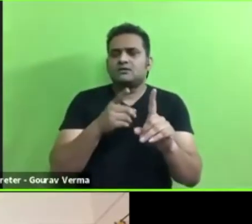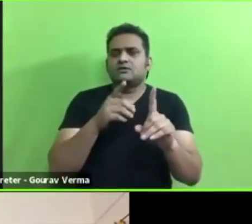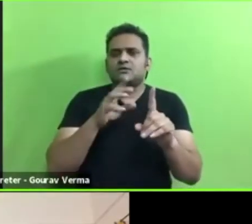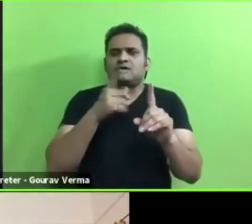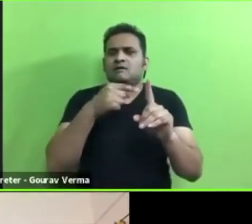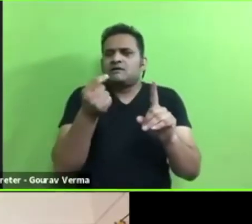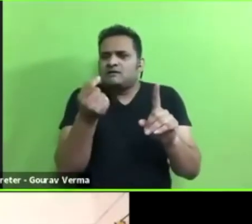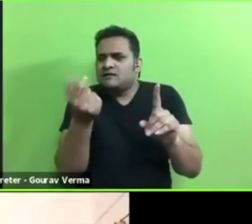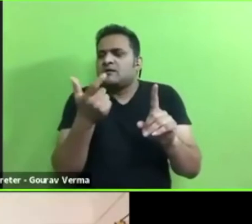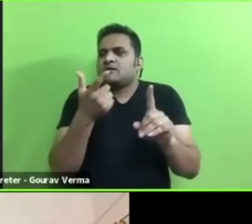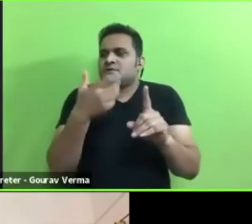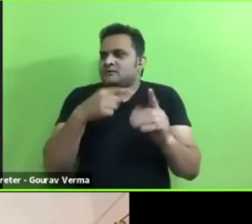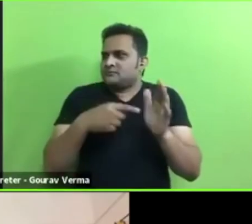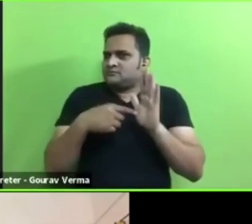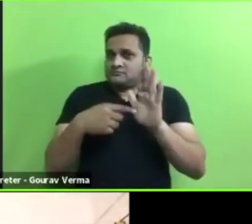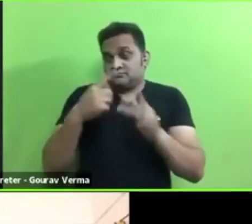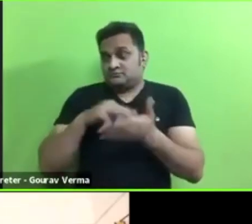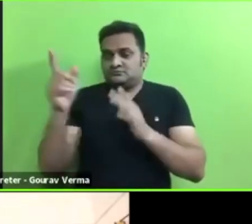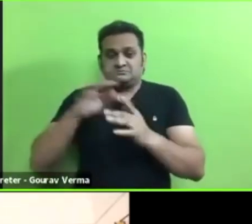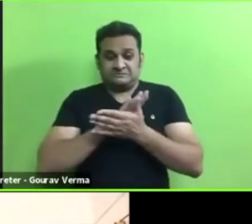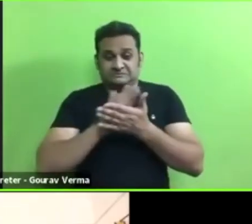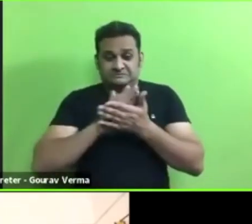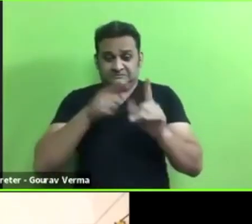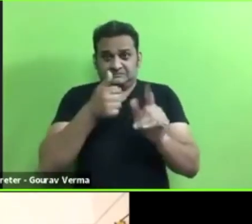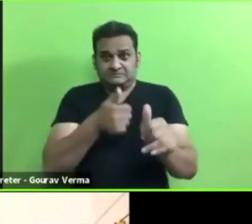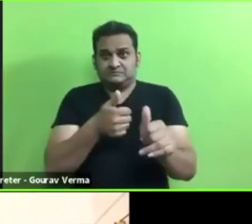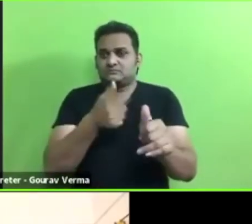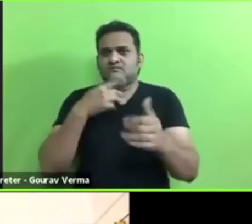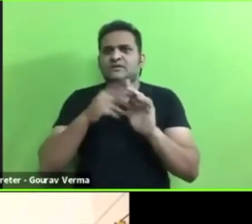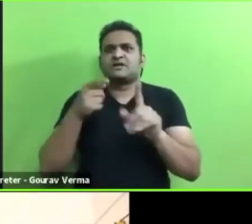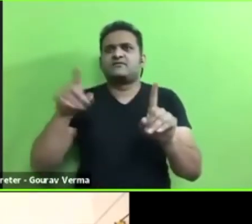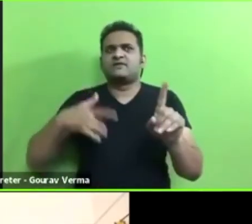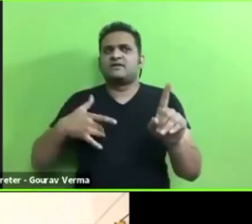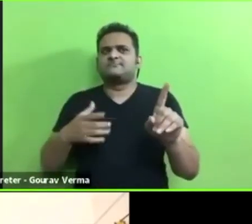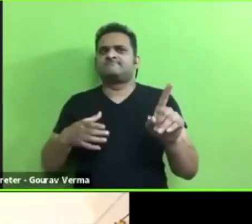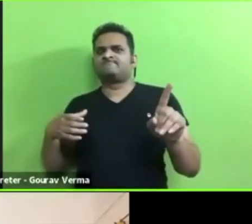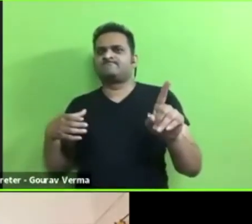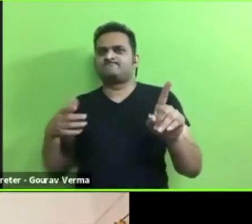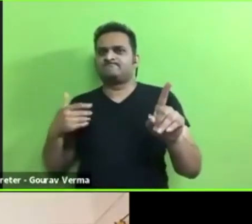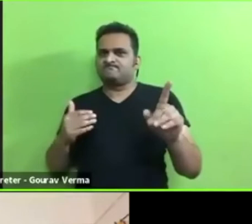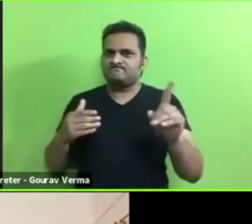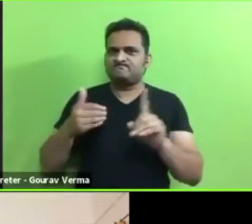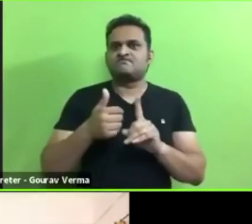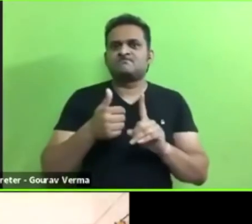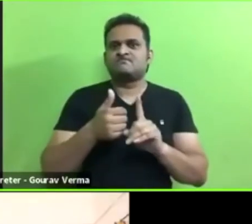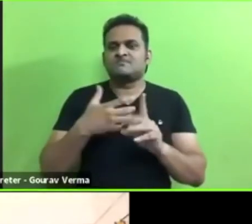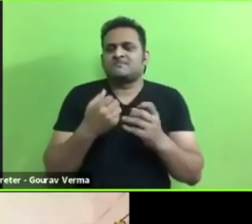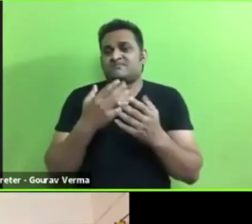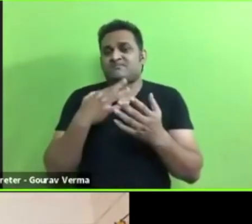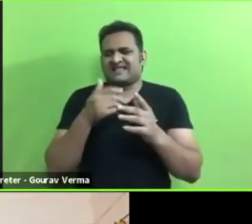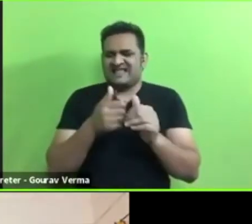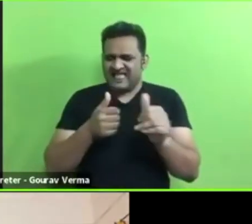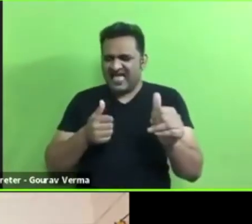self, which means your purity complex is somewhere you are deprived, and you're depriving yourself. And deprivation of what? I